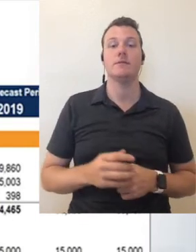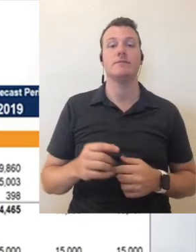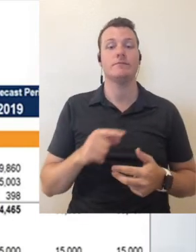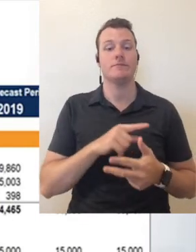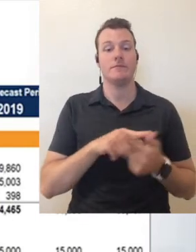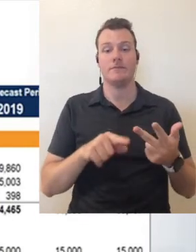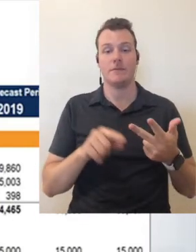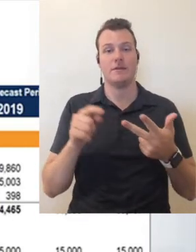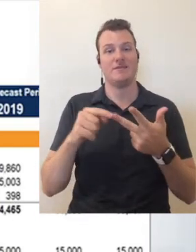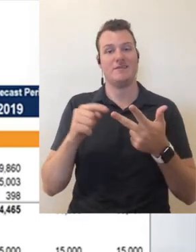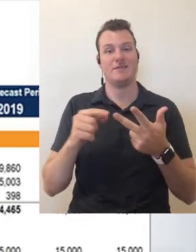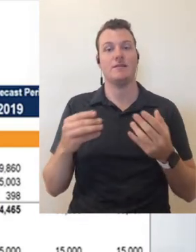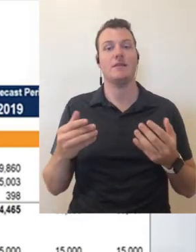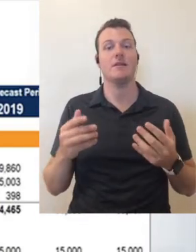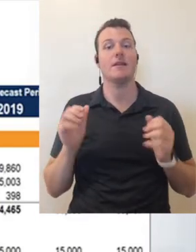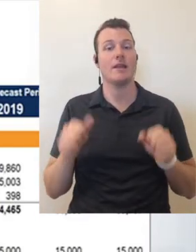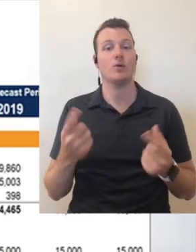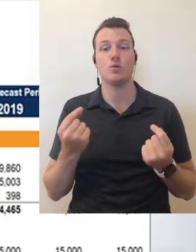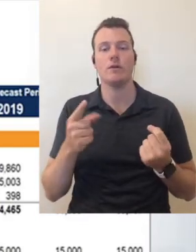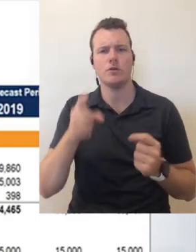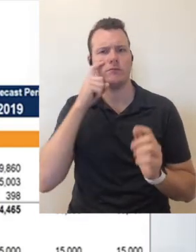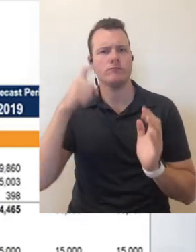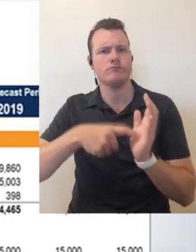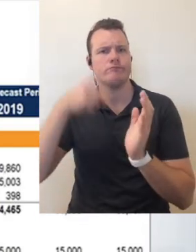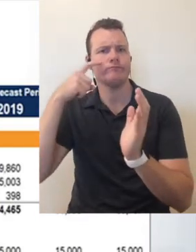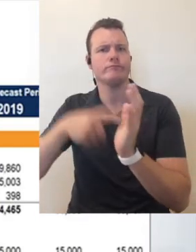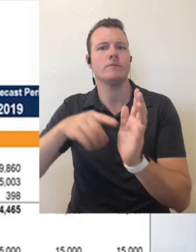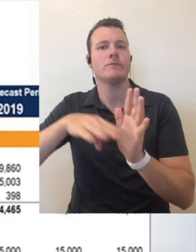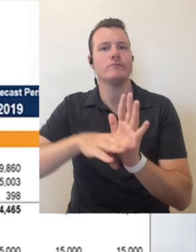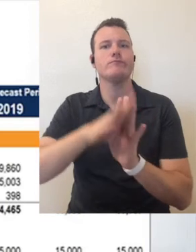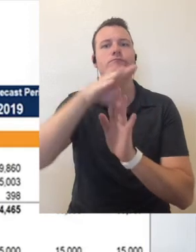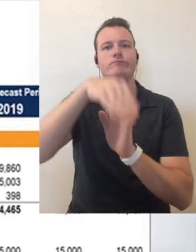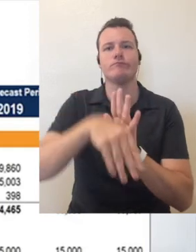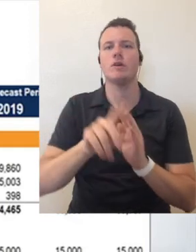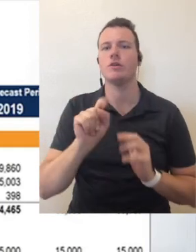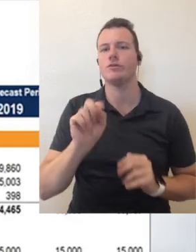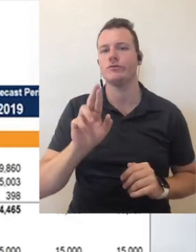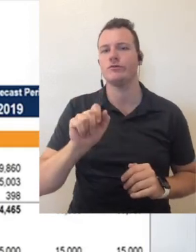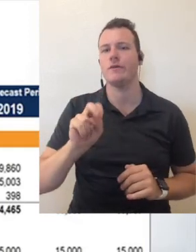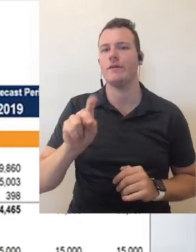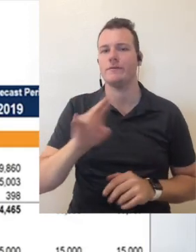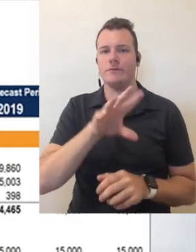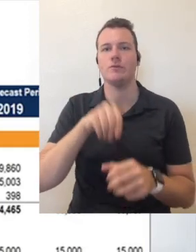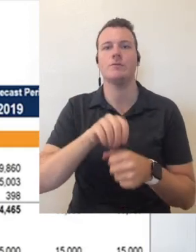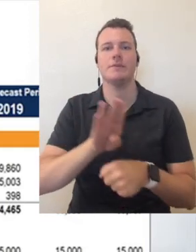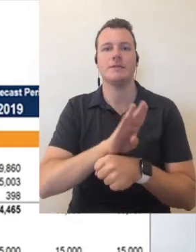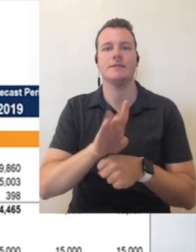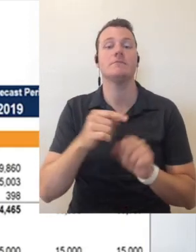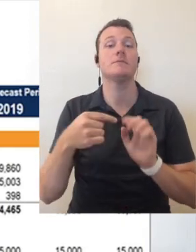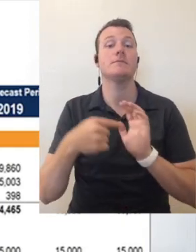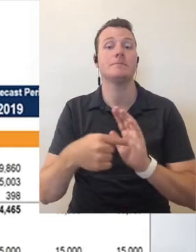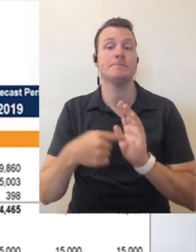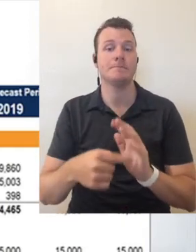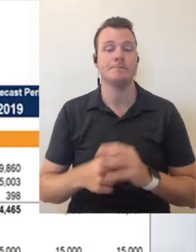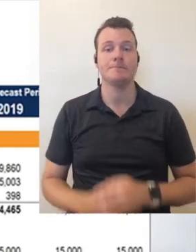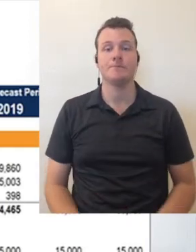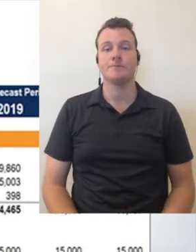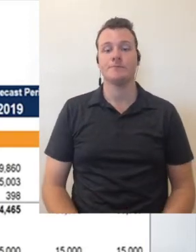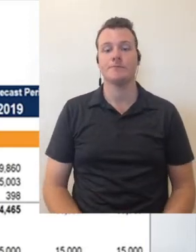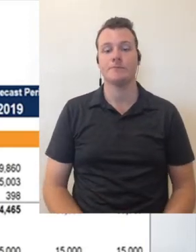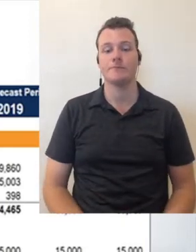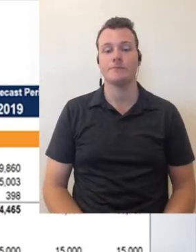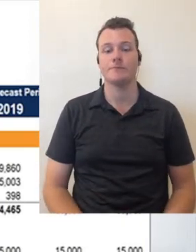allows you to do is it allows you to look at the trends in your business, okay? So for